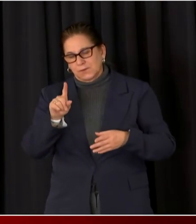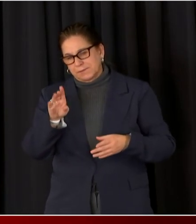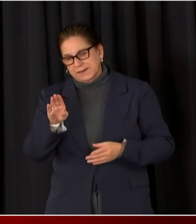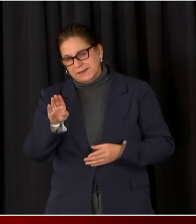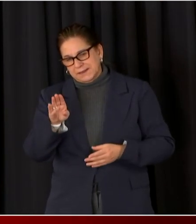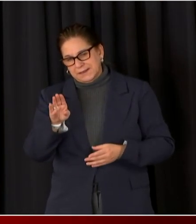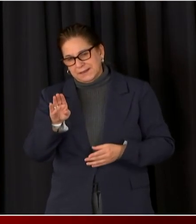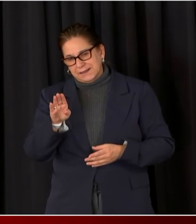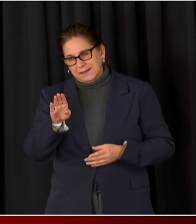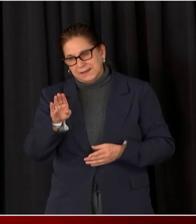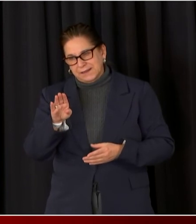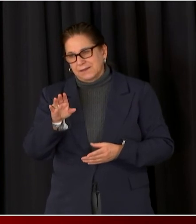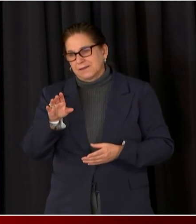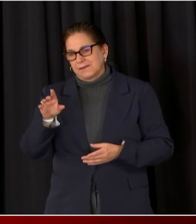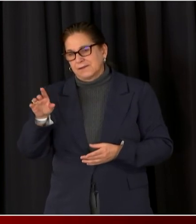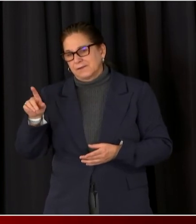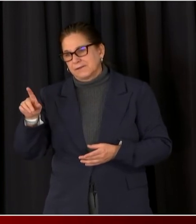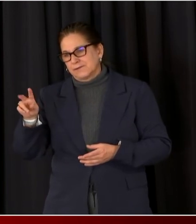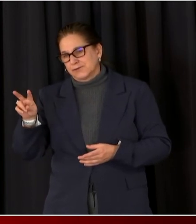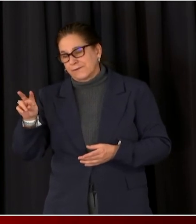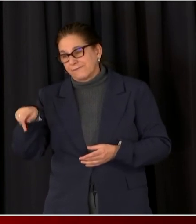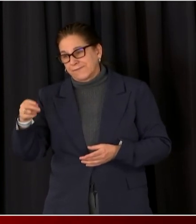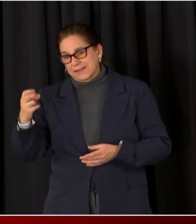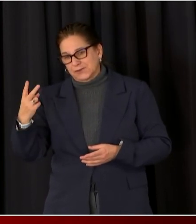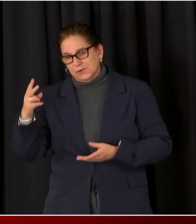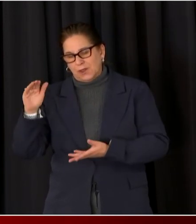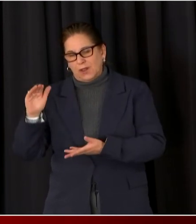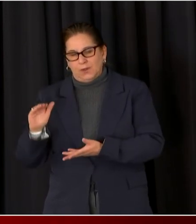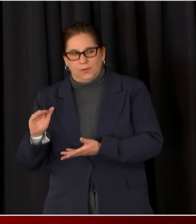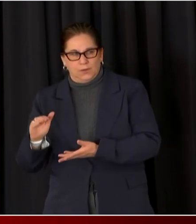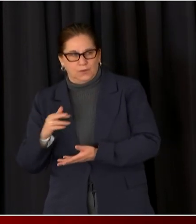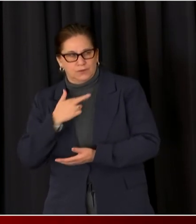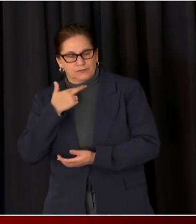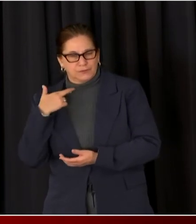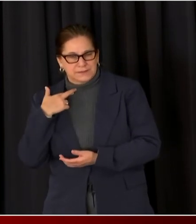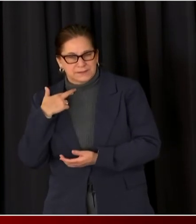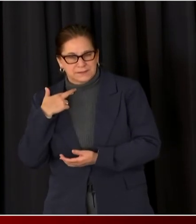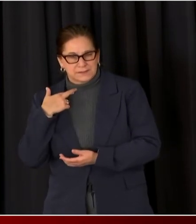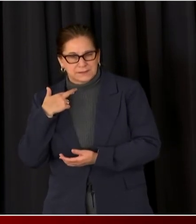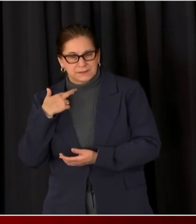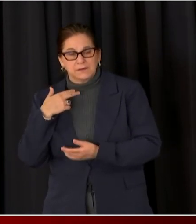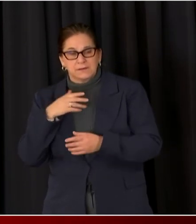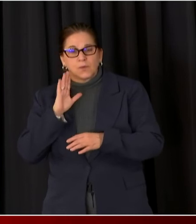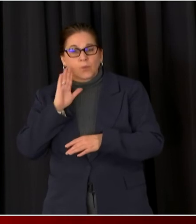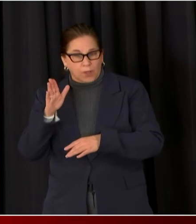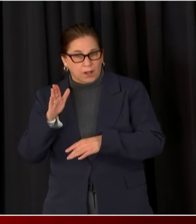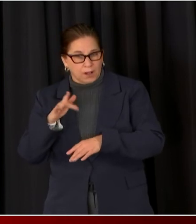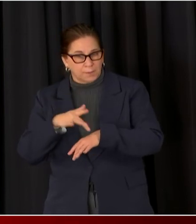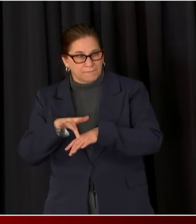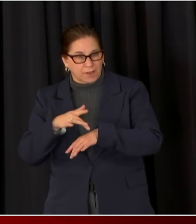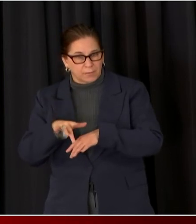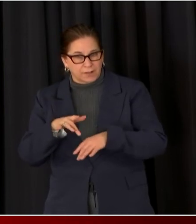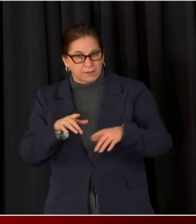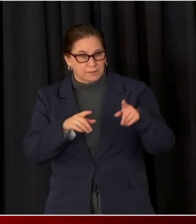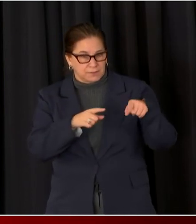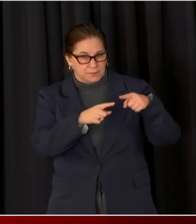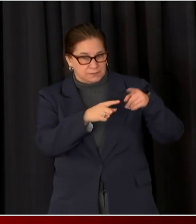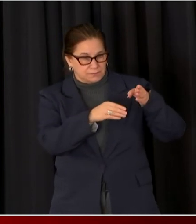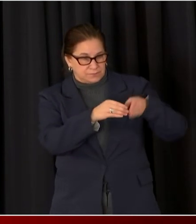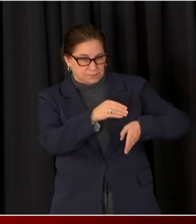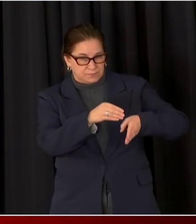going to be eligible at a certain period of time. And as those criteria are announced, they will receive instructions, and we'll make those